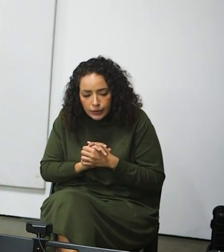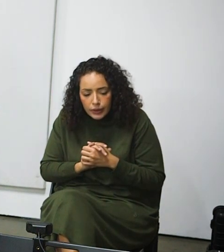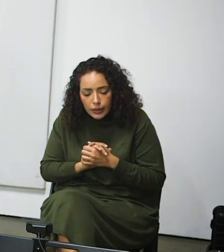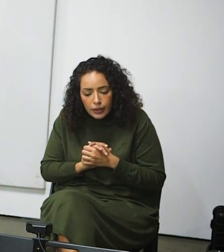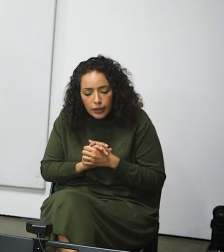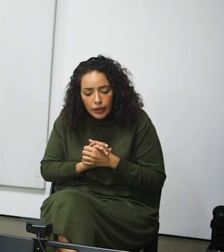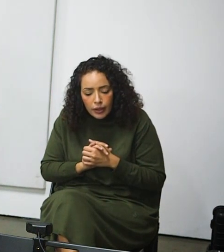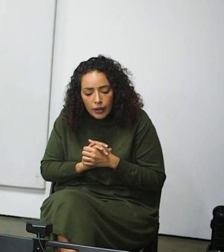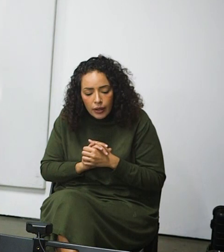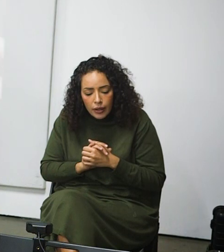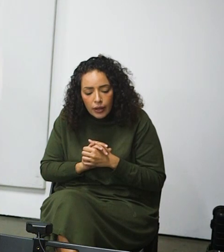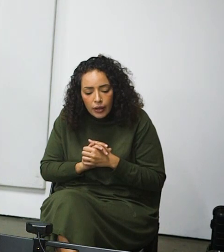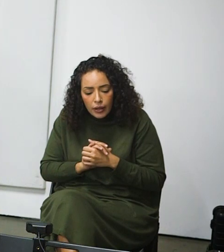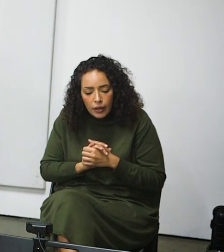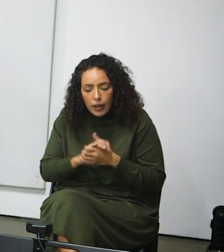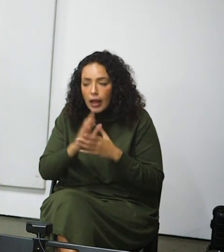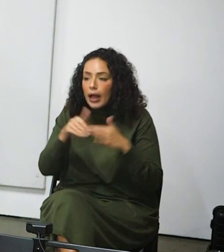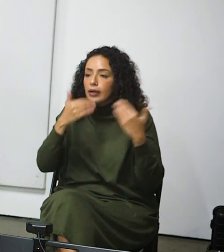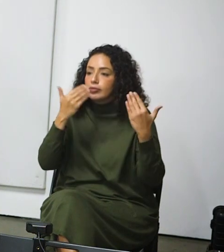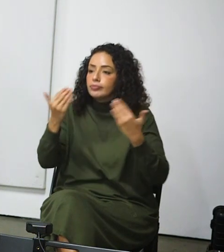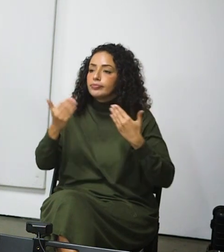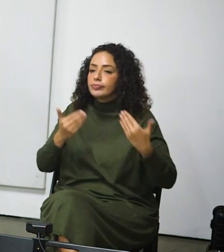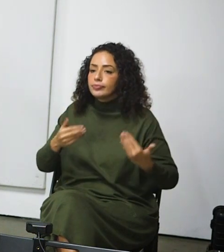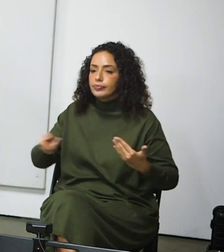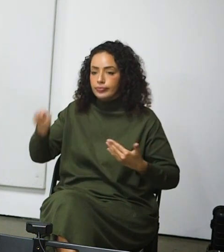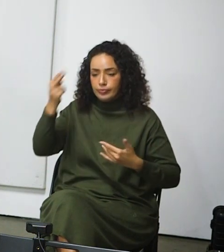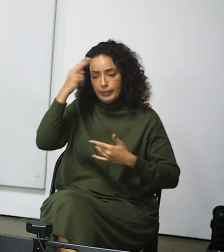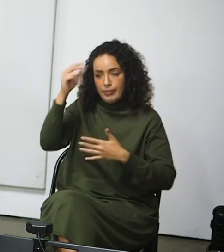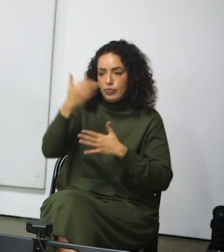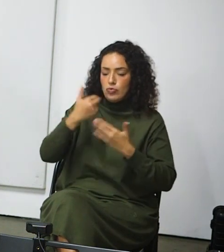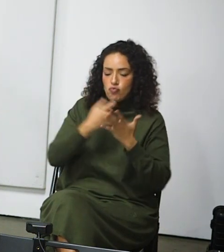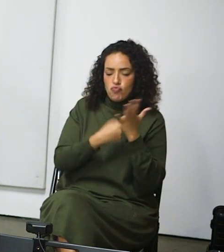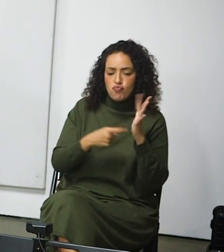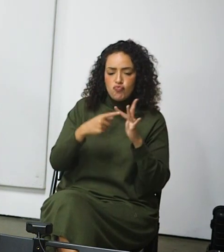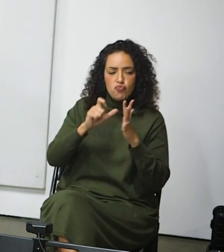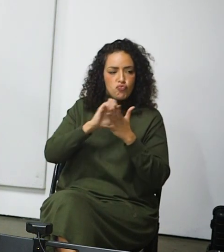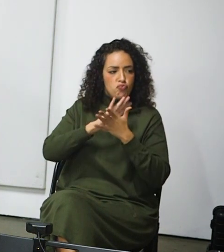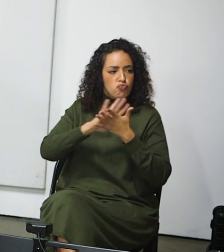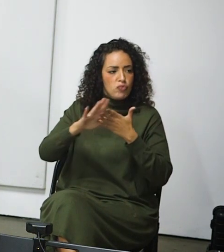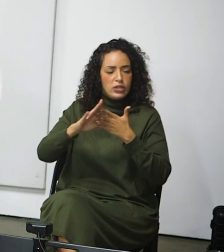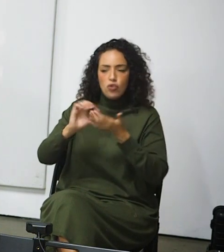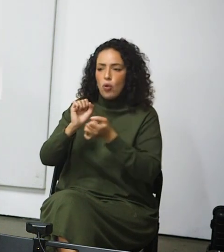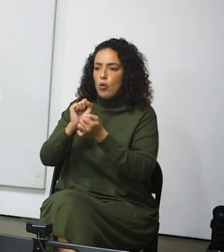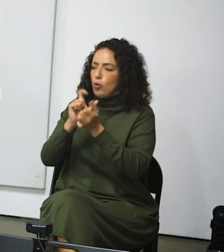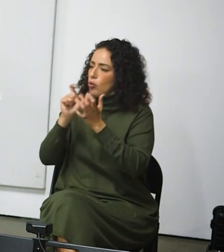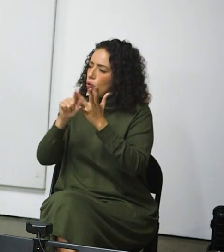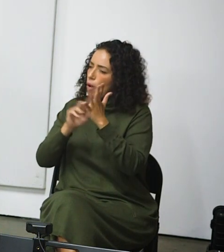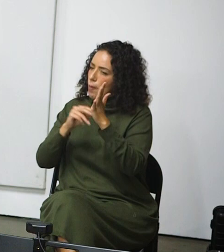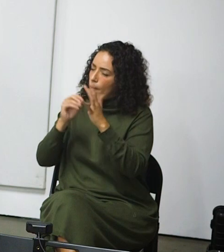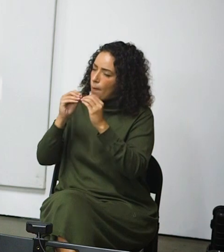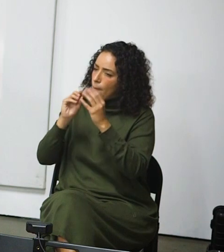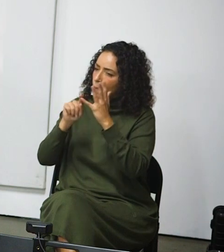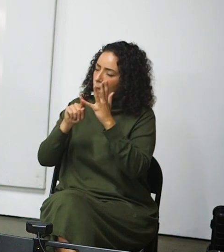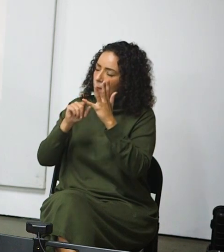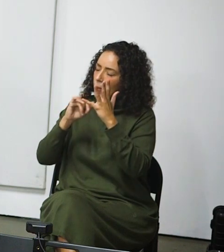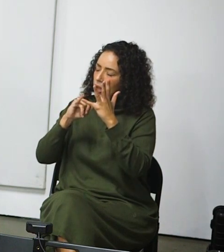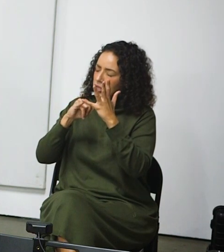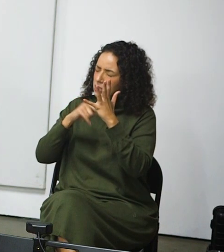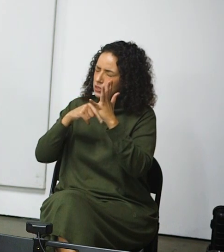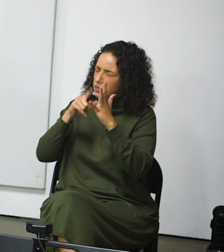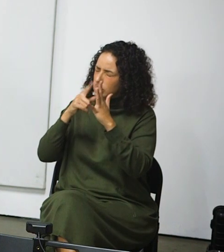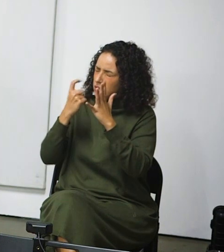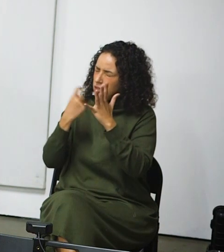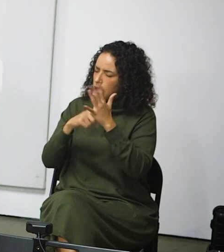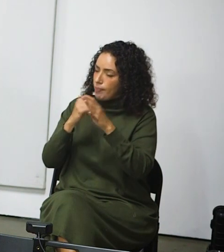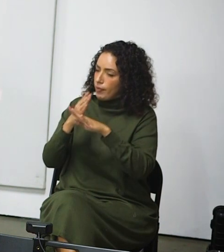where they had this show called The Rich Composter before, which was kind of looking back at actually what are all the things that